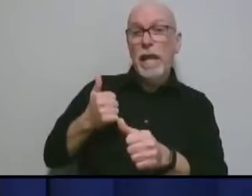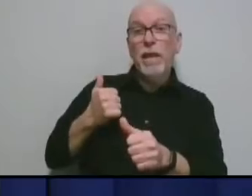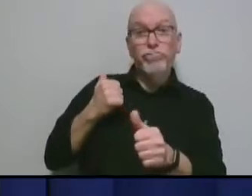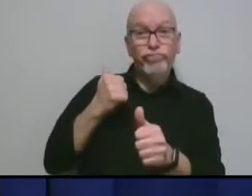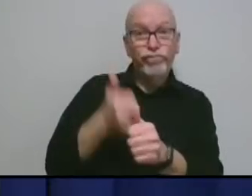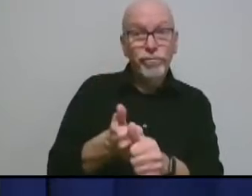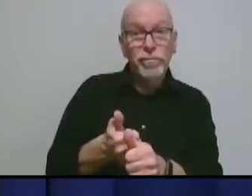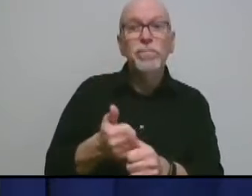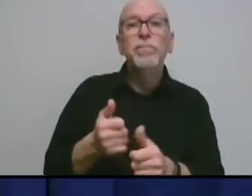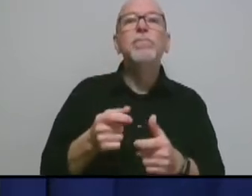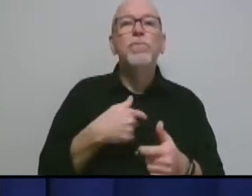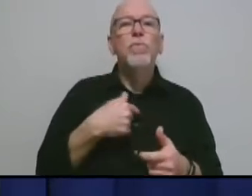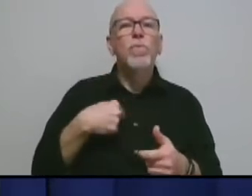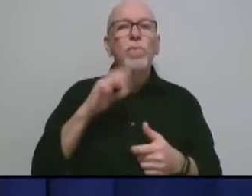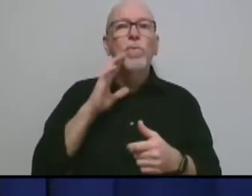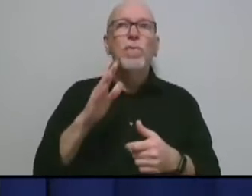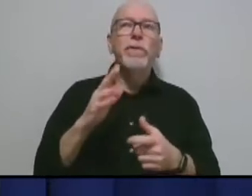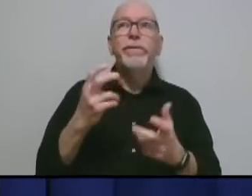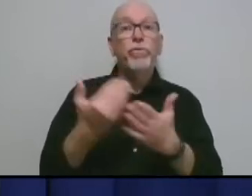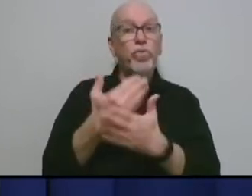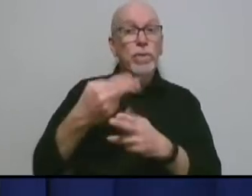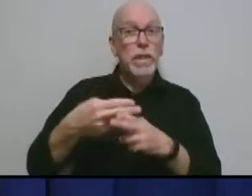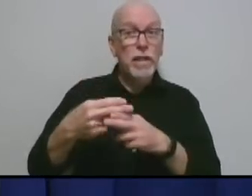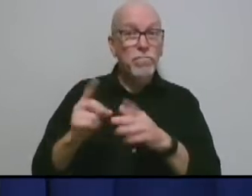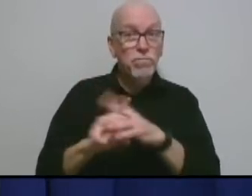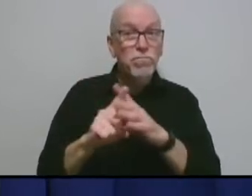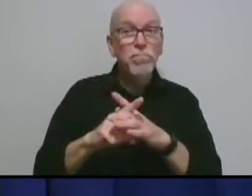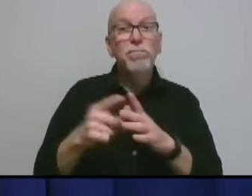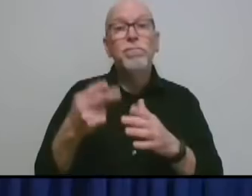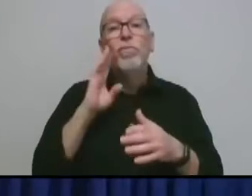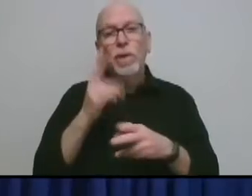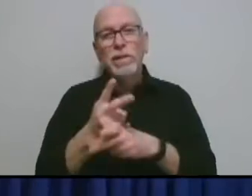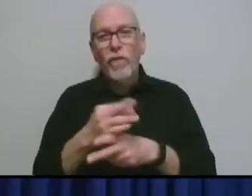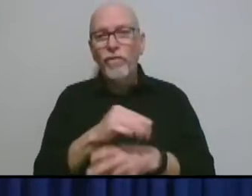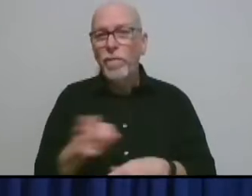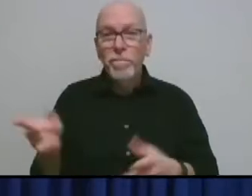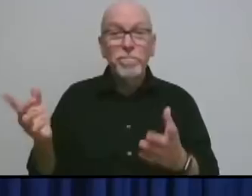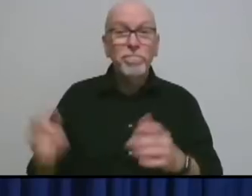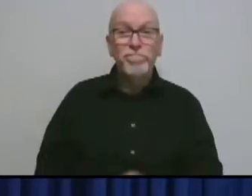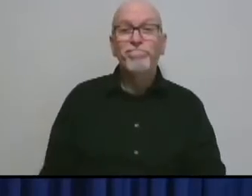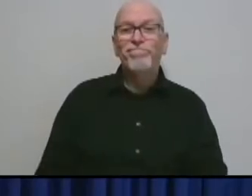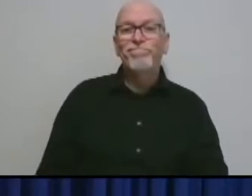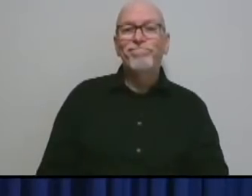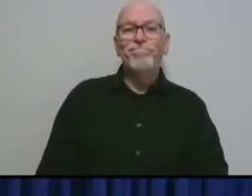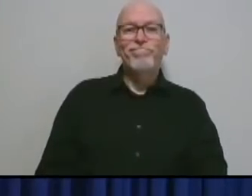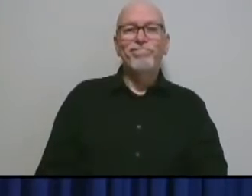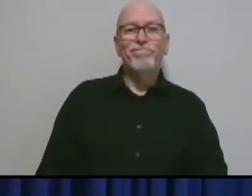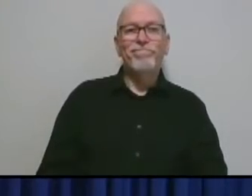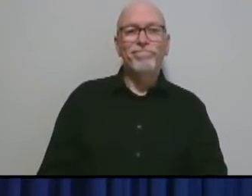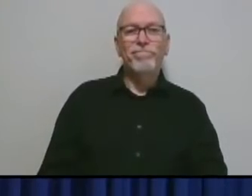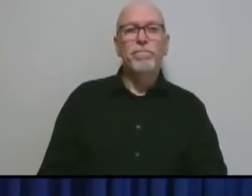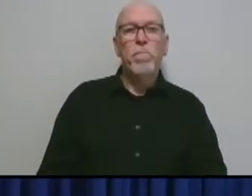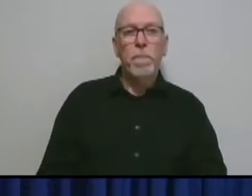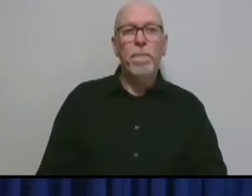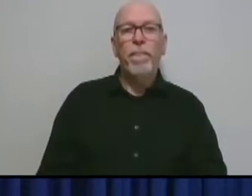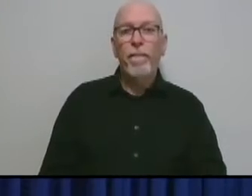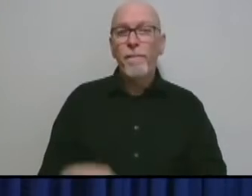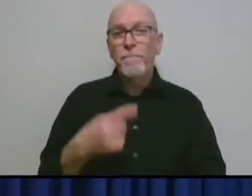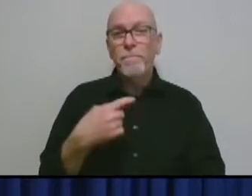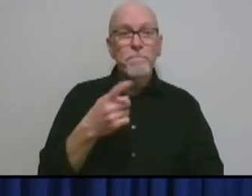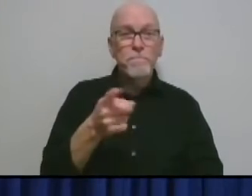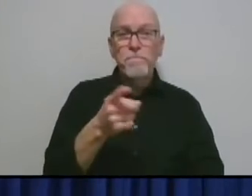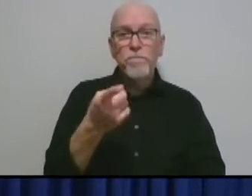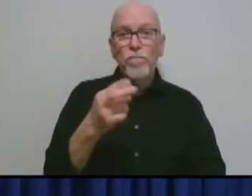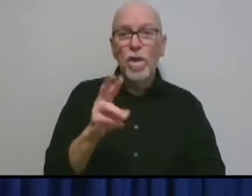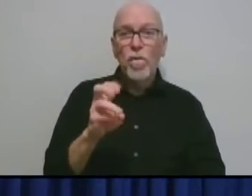of be the new names come in and those names get taken care of. Then you want to talk to, or Dr. Weaver, you want to speak to